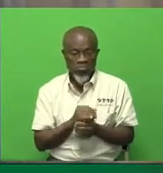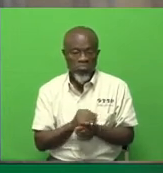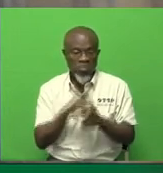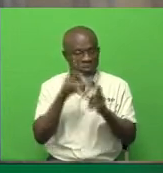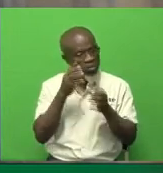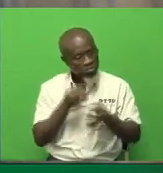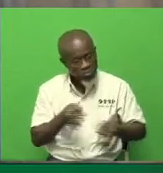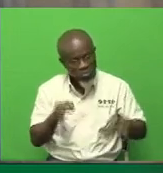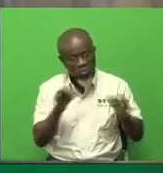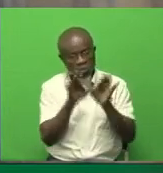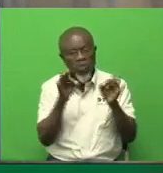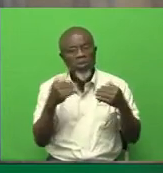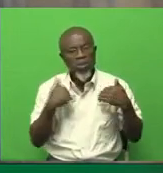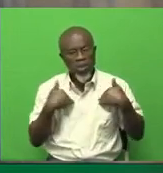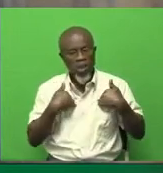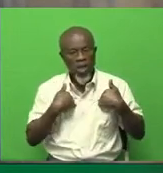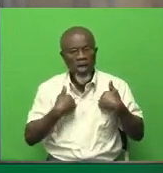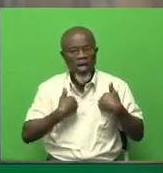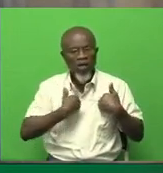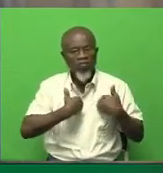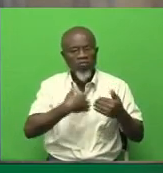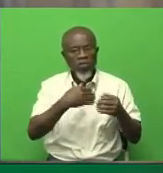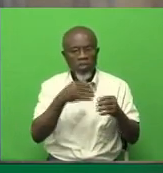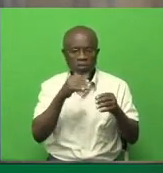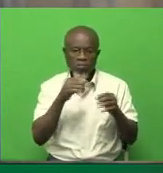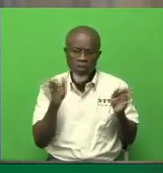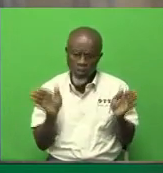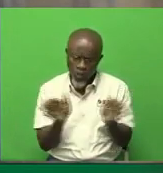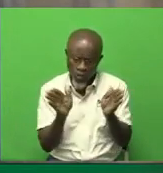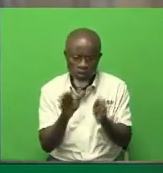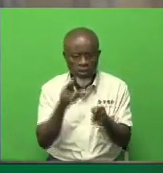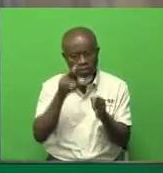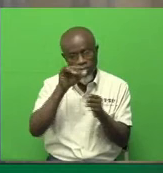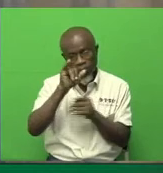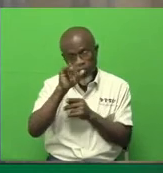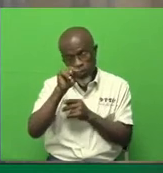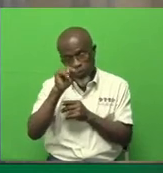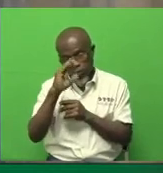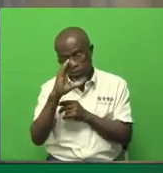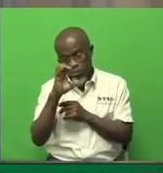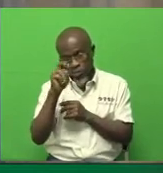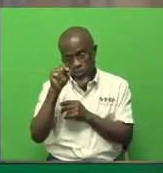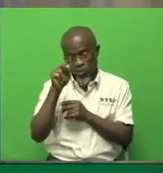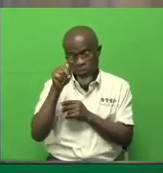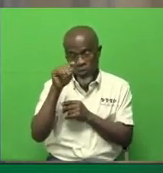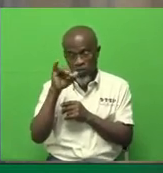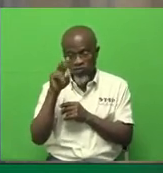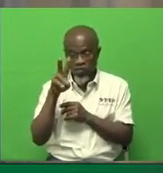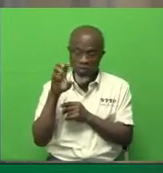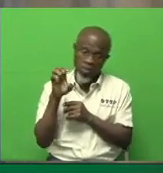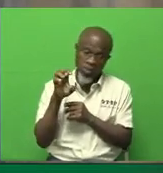structure industry and the ministers feel spectacularly in that regard